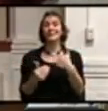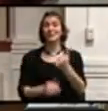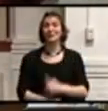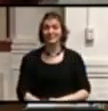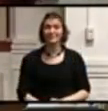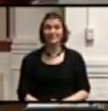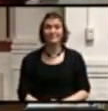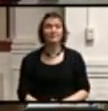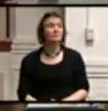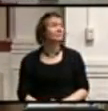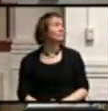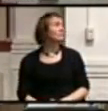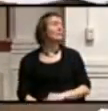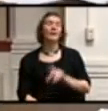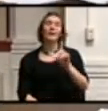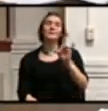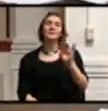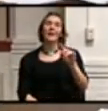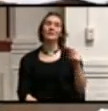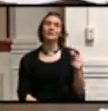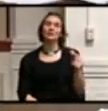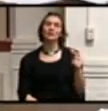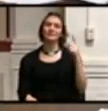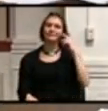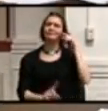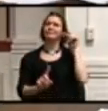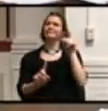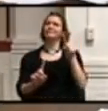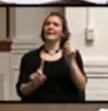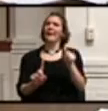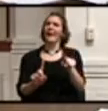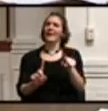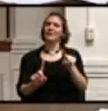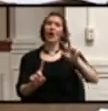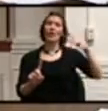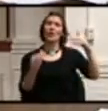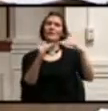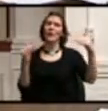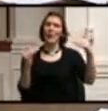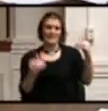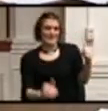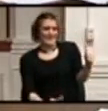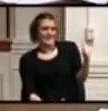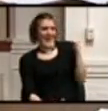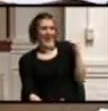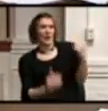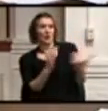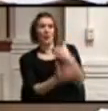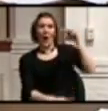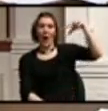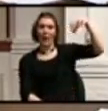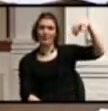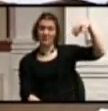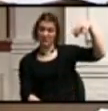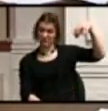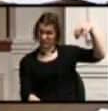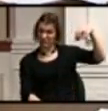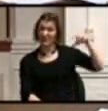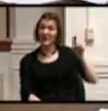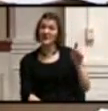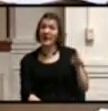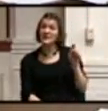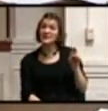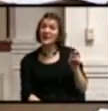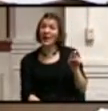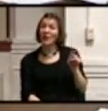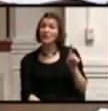It's here, yes. I wanted to follow up on Dave's inquiry about the third floor in the back and the new part of the facility. Can you